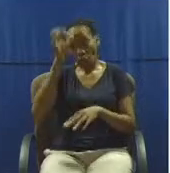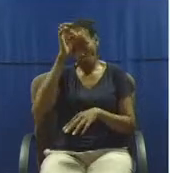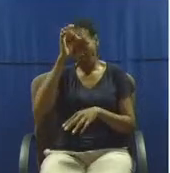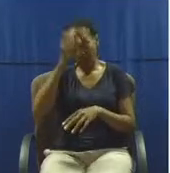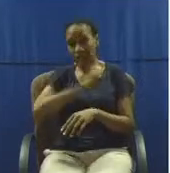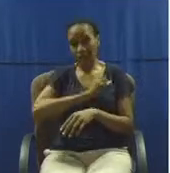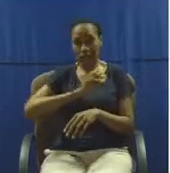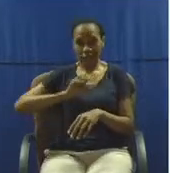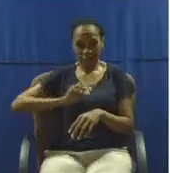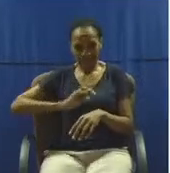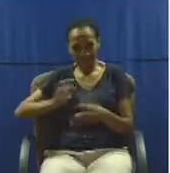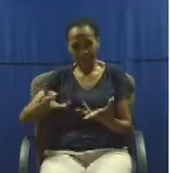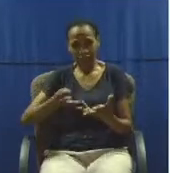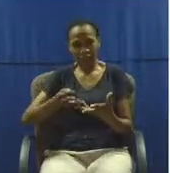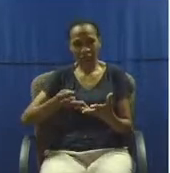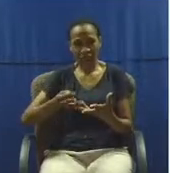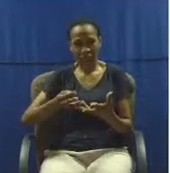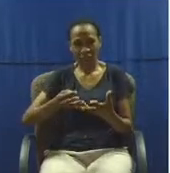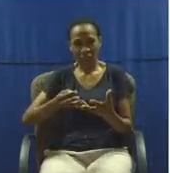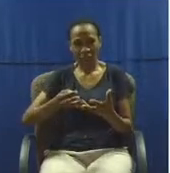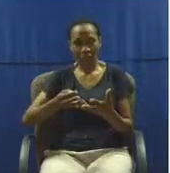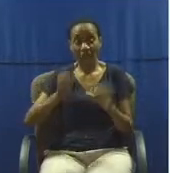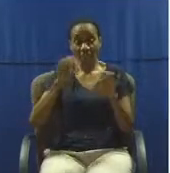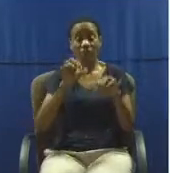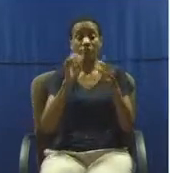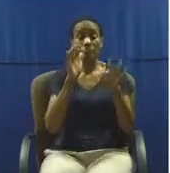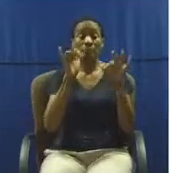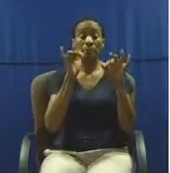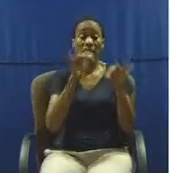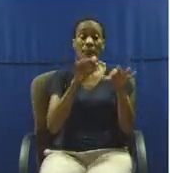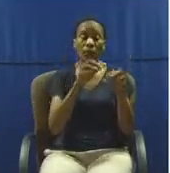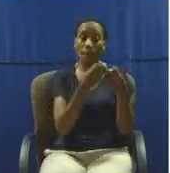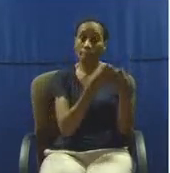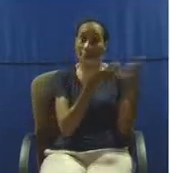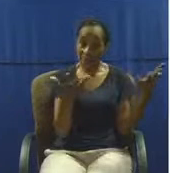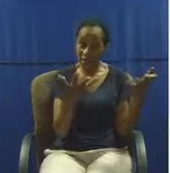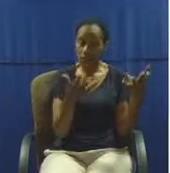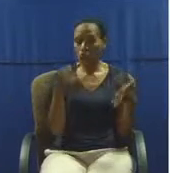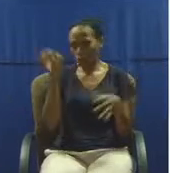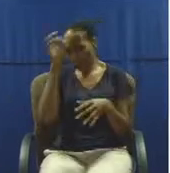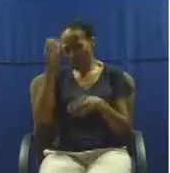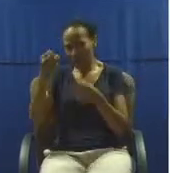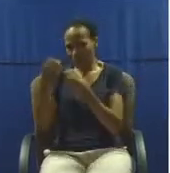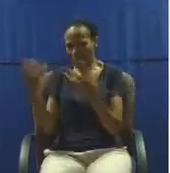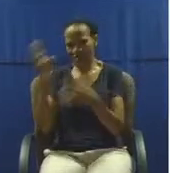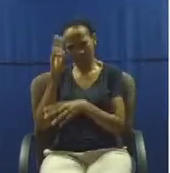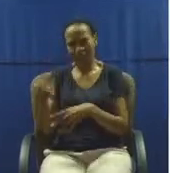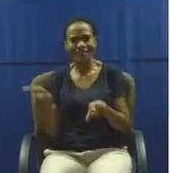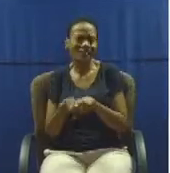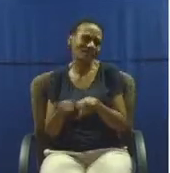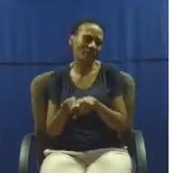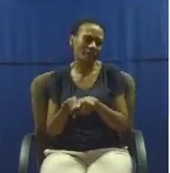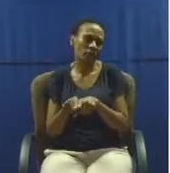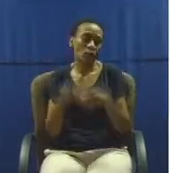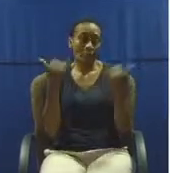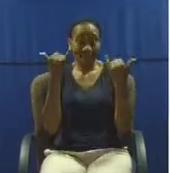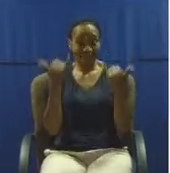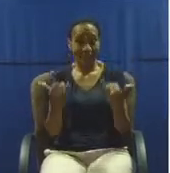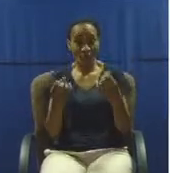tandem with the rising population. So the ratio between citizens and the police